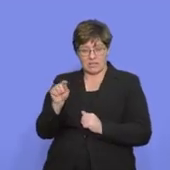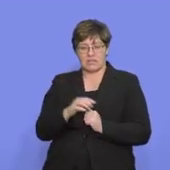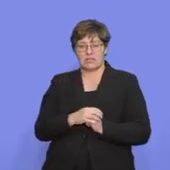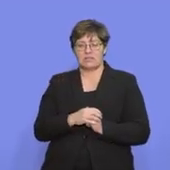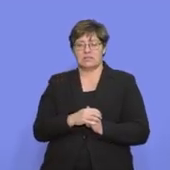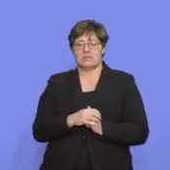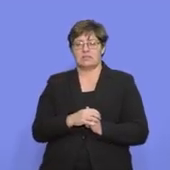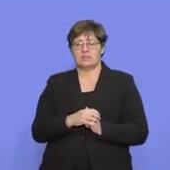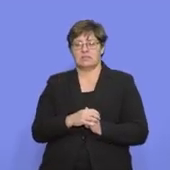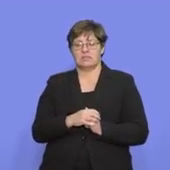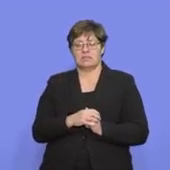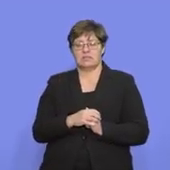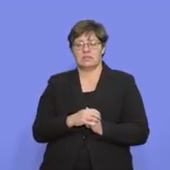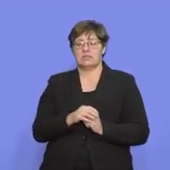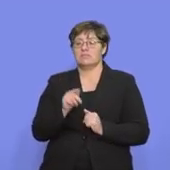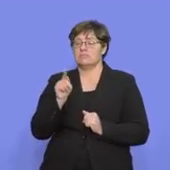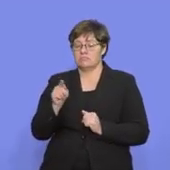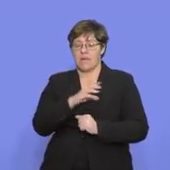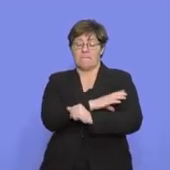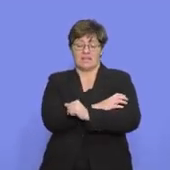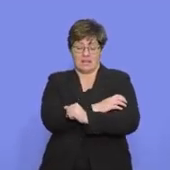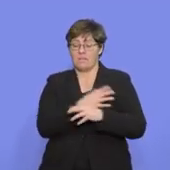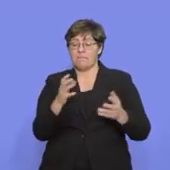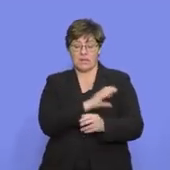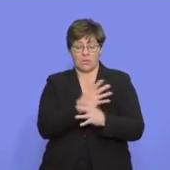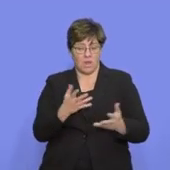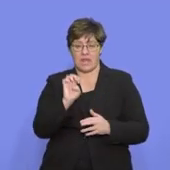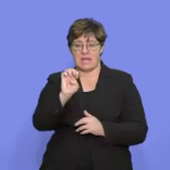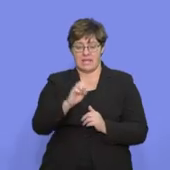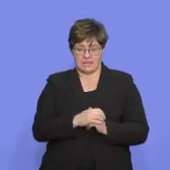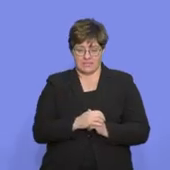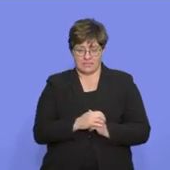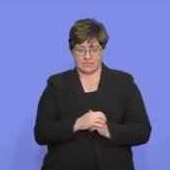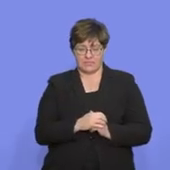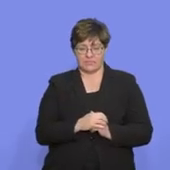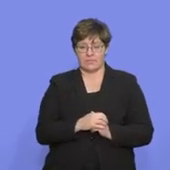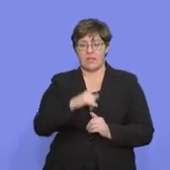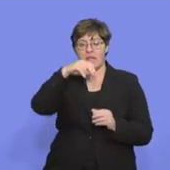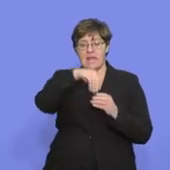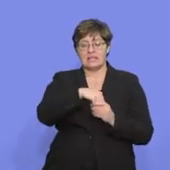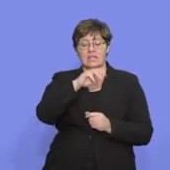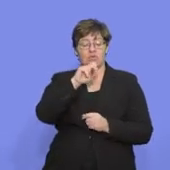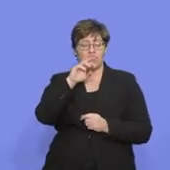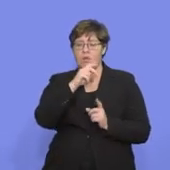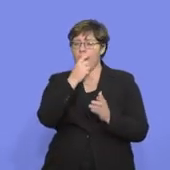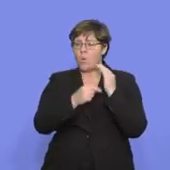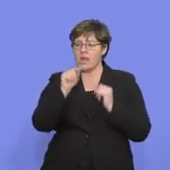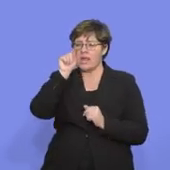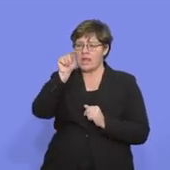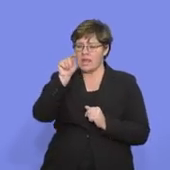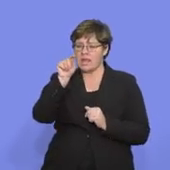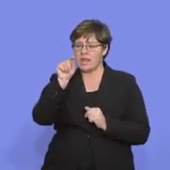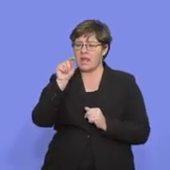will see that that's muscle. And the muscle is E. Right. Interneuron. That can only be in the gray